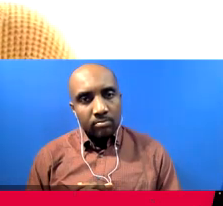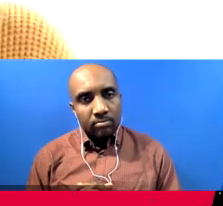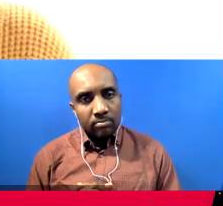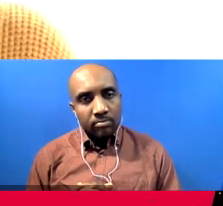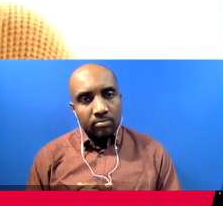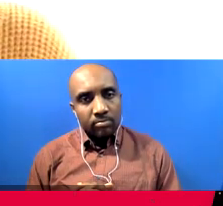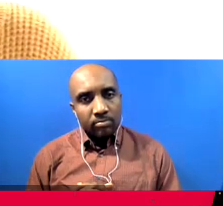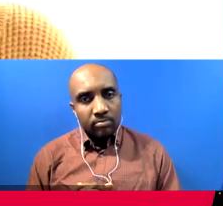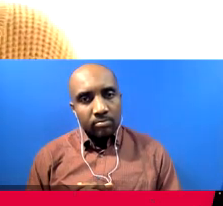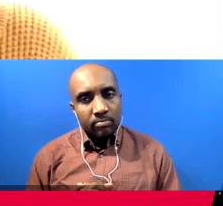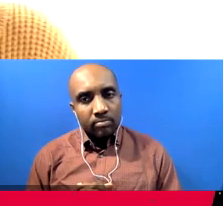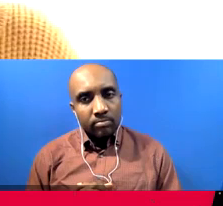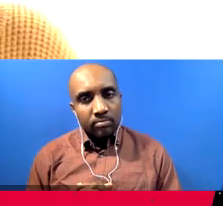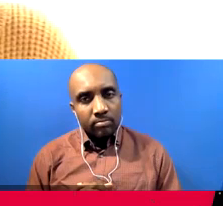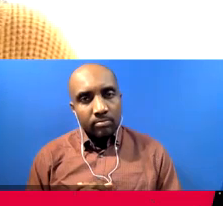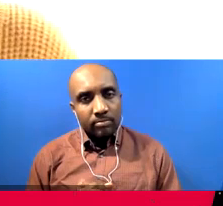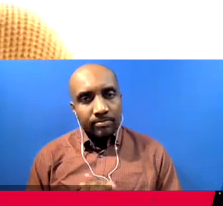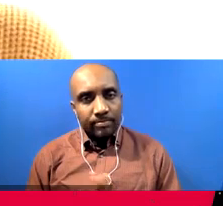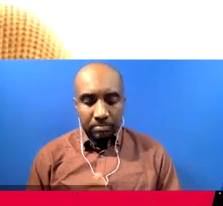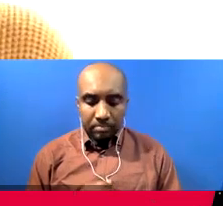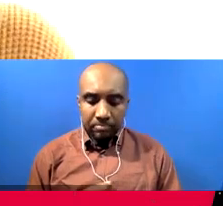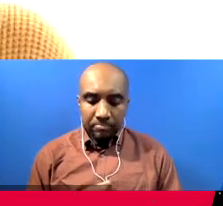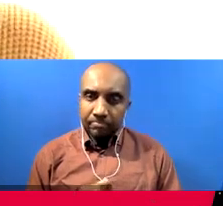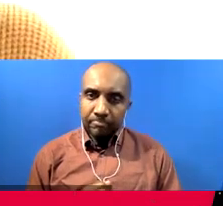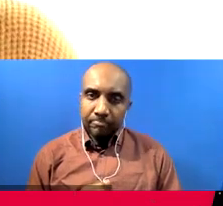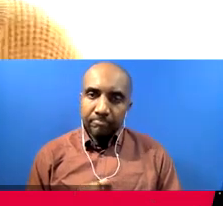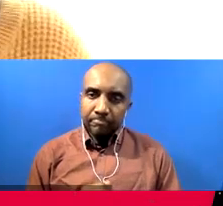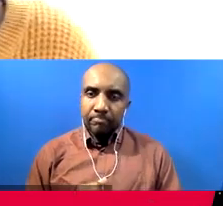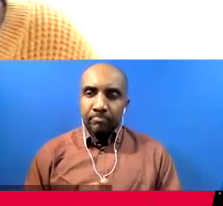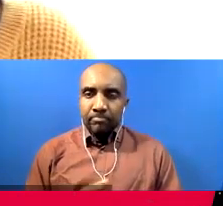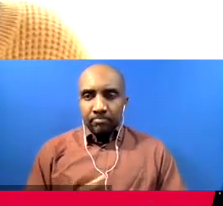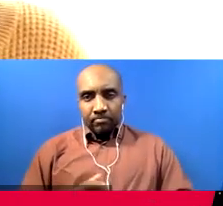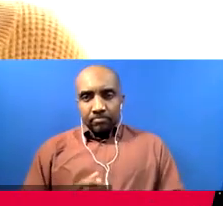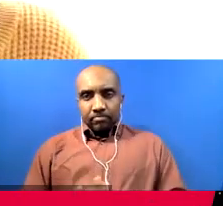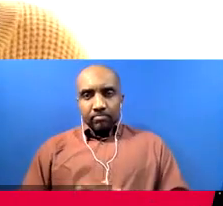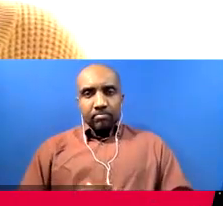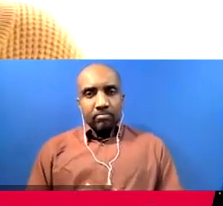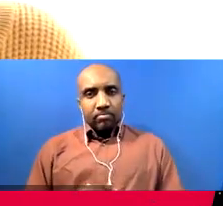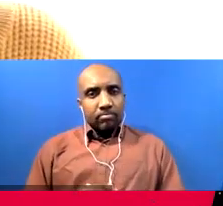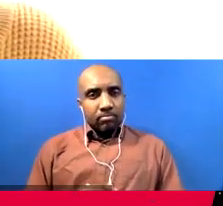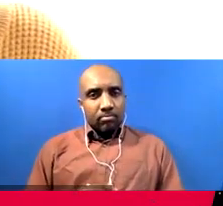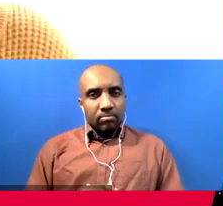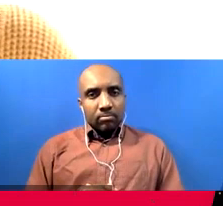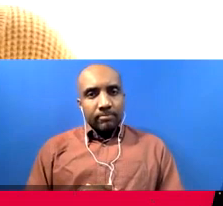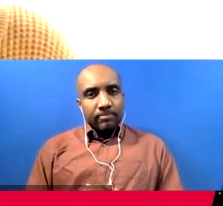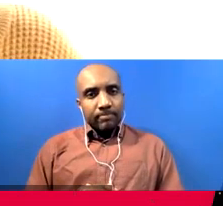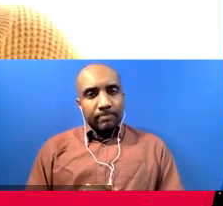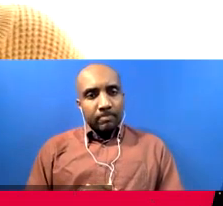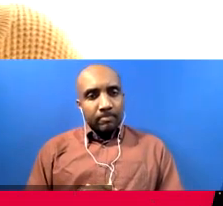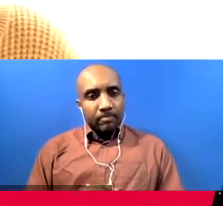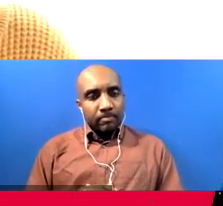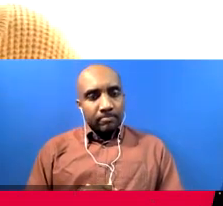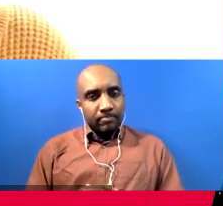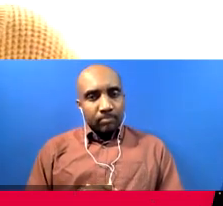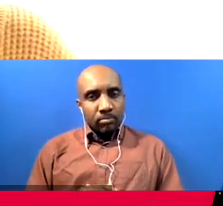climate justice without justice in general. Like climate justice, I don't think exists in an unjust world.